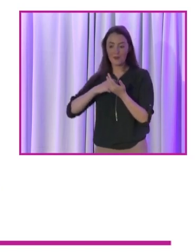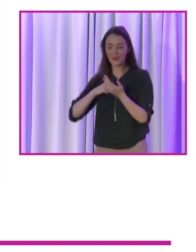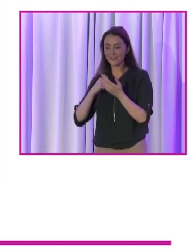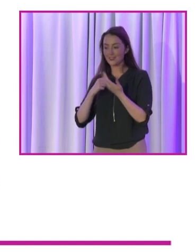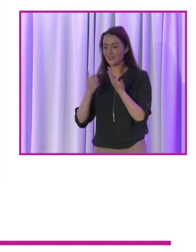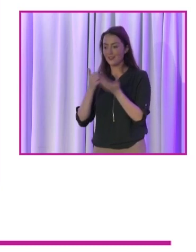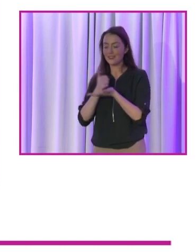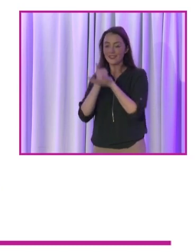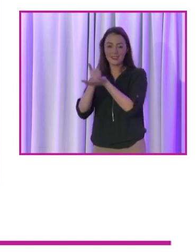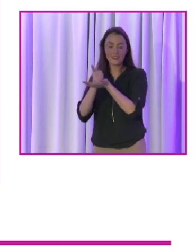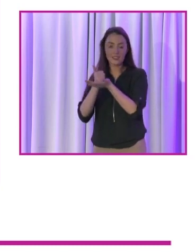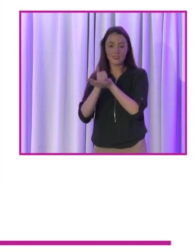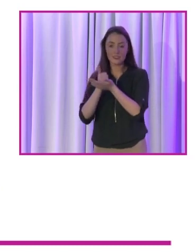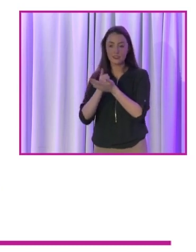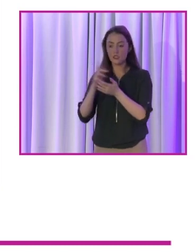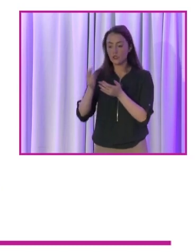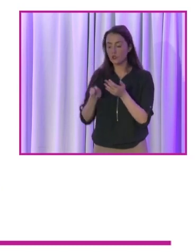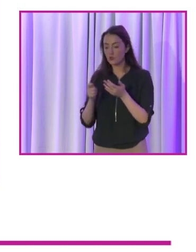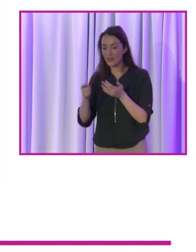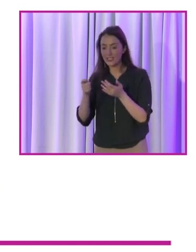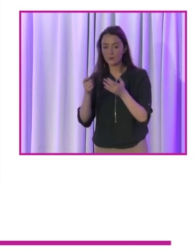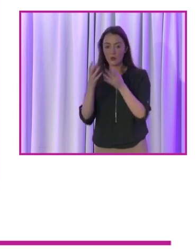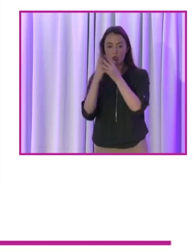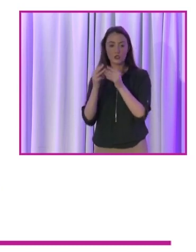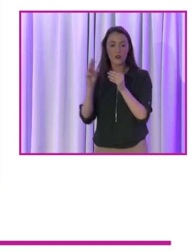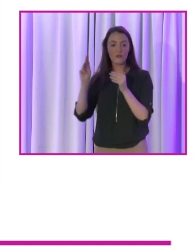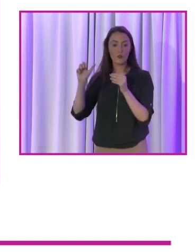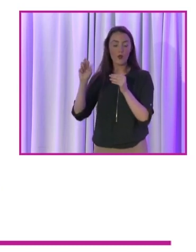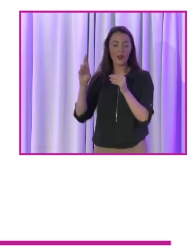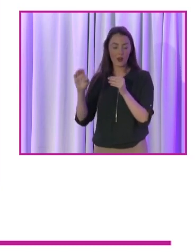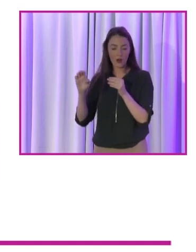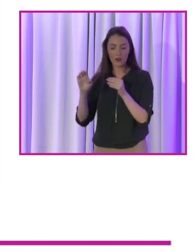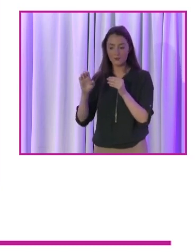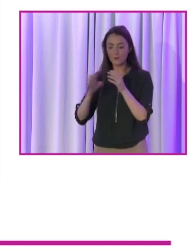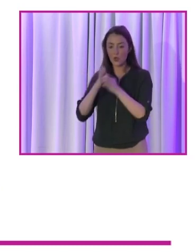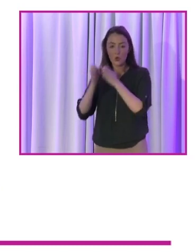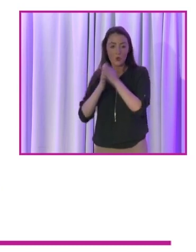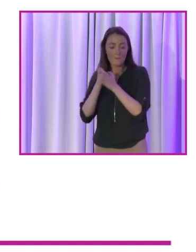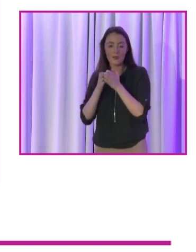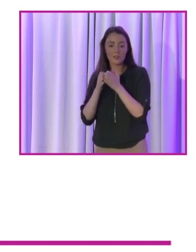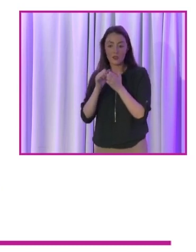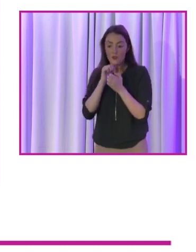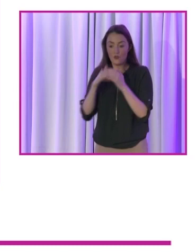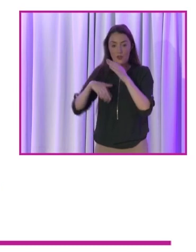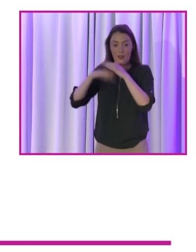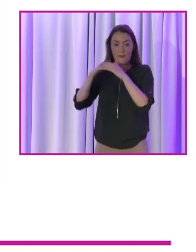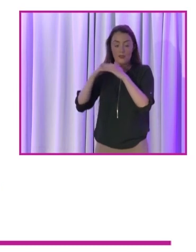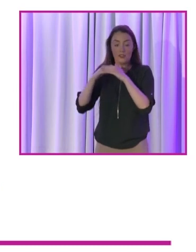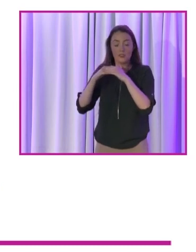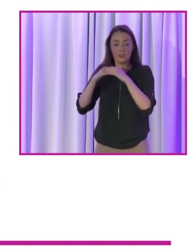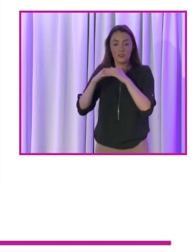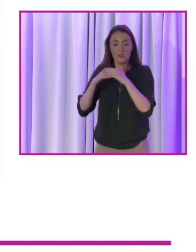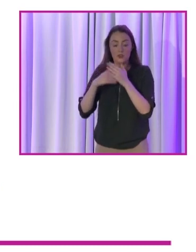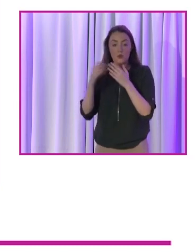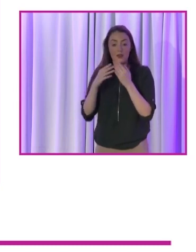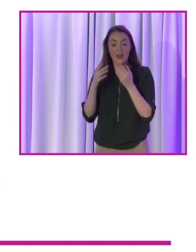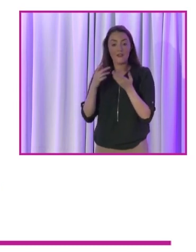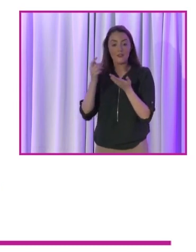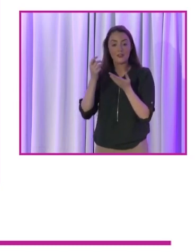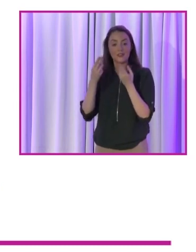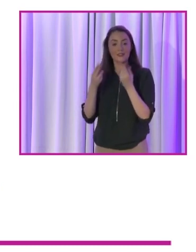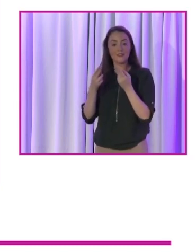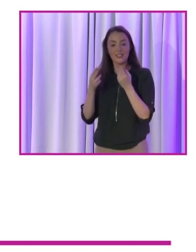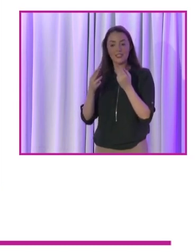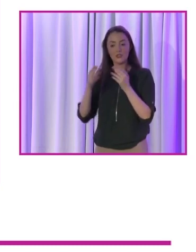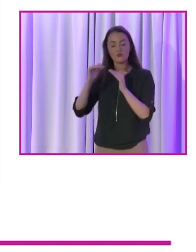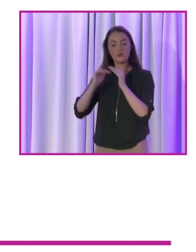transport, software or equipment. There's no where money can and pay for something to reduce barriers,